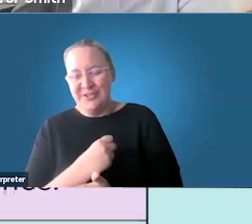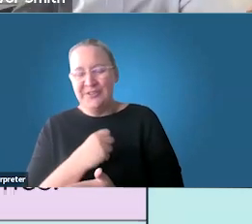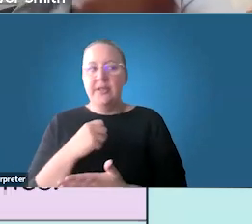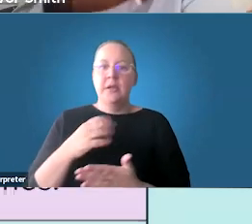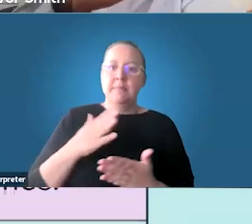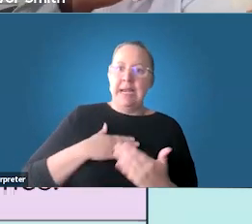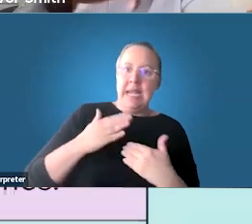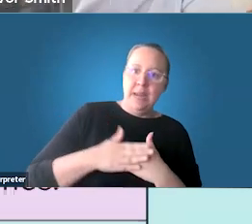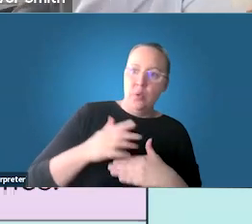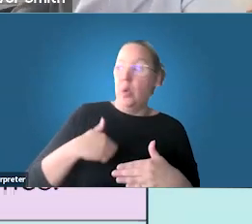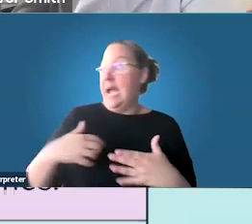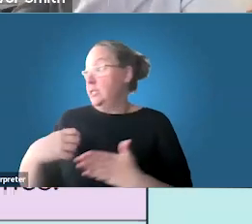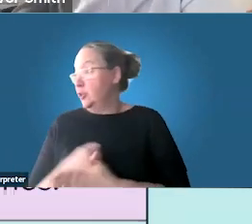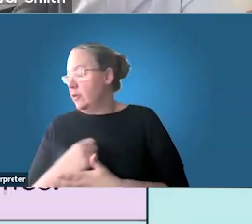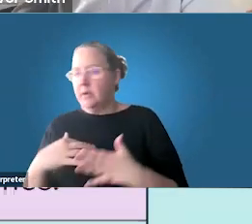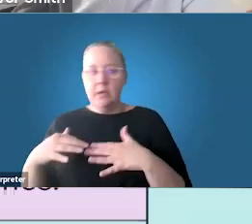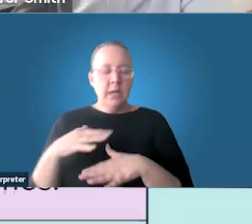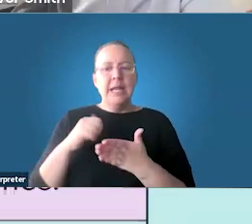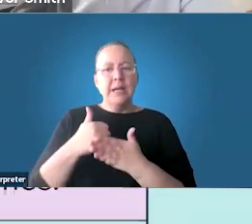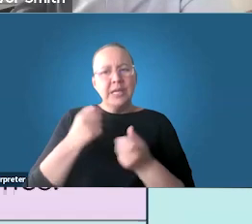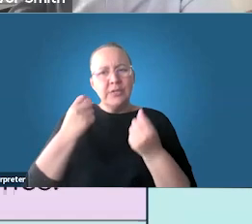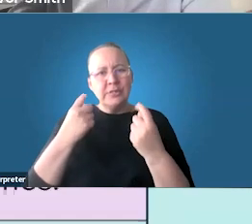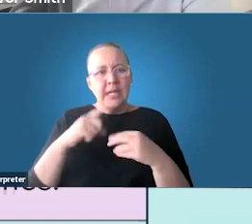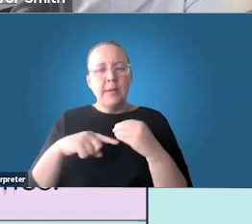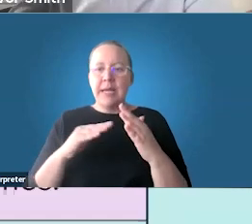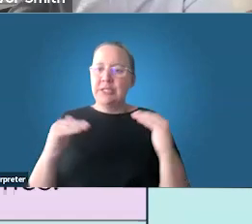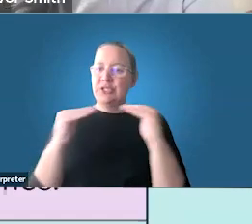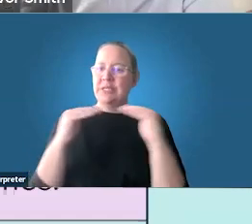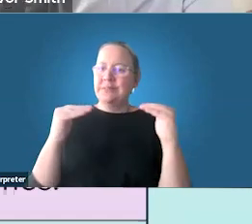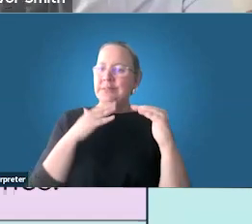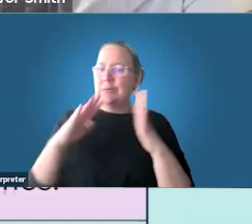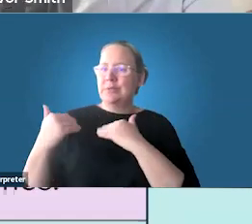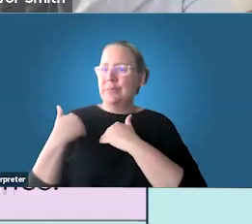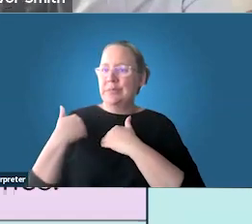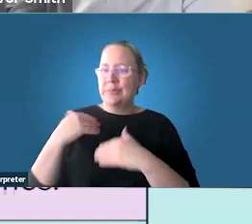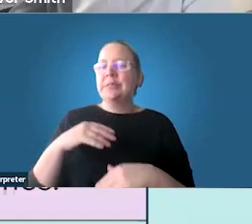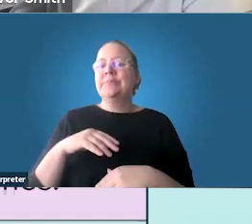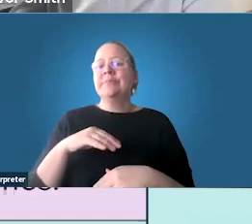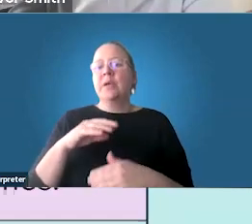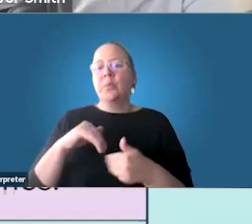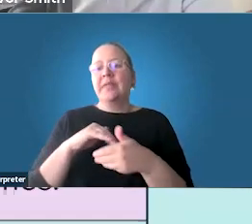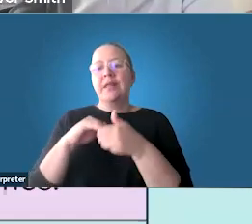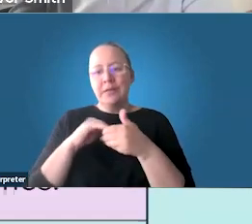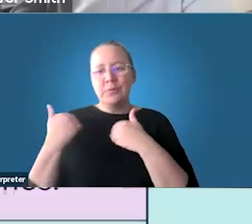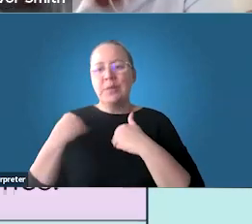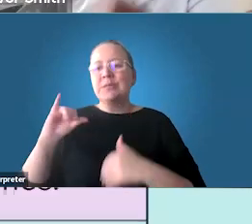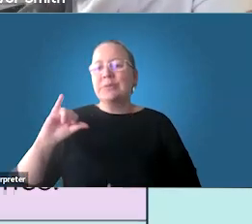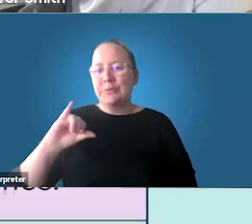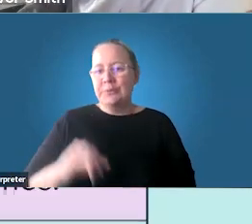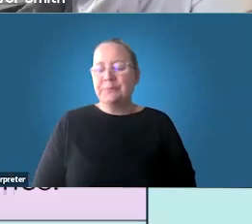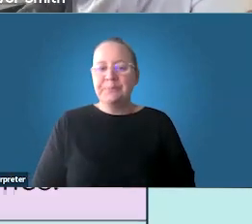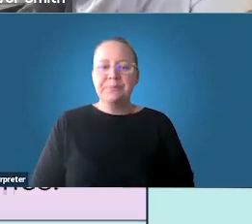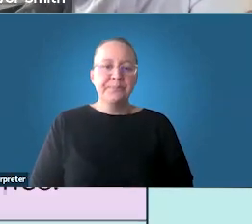my neighbor, and then also how people interpret justice and responsibility, and particularly collective responsibility as a